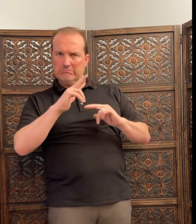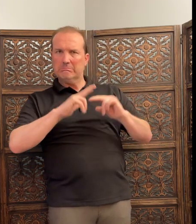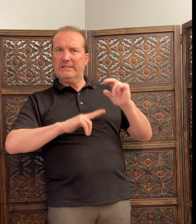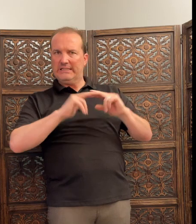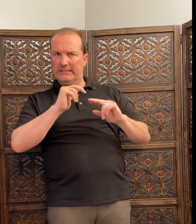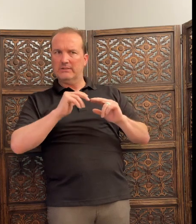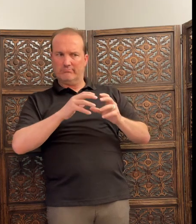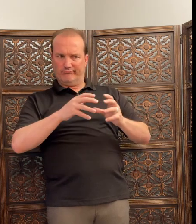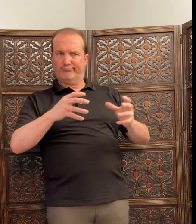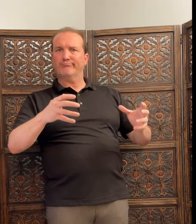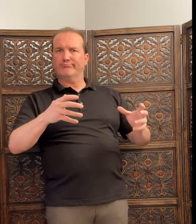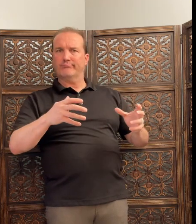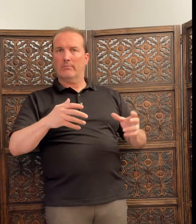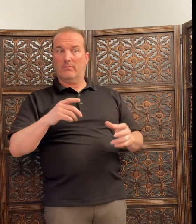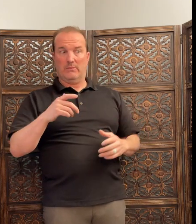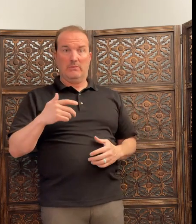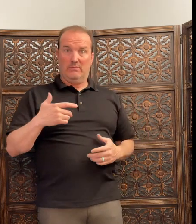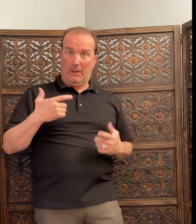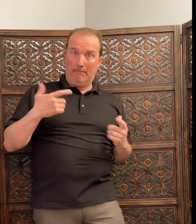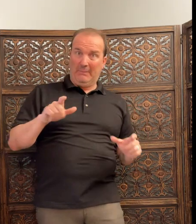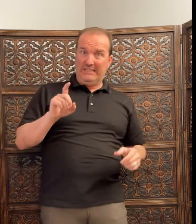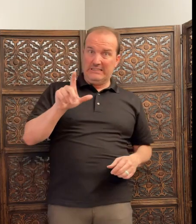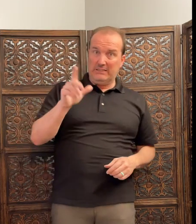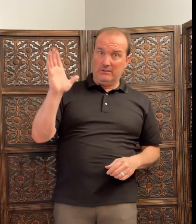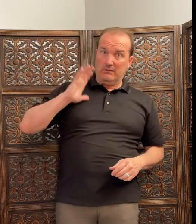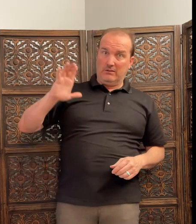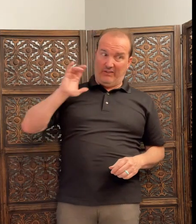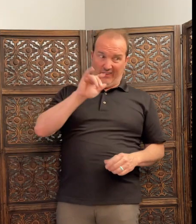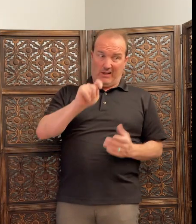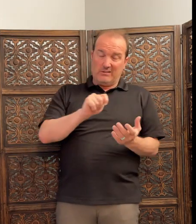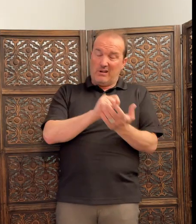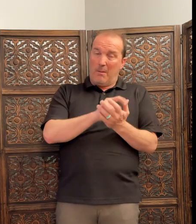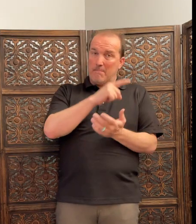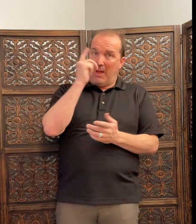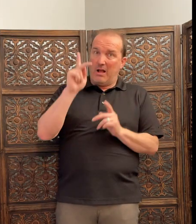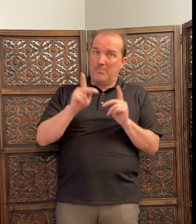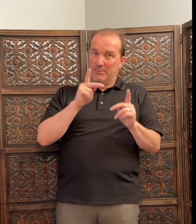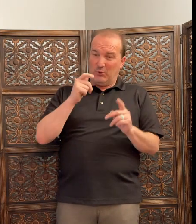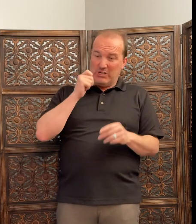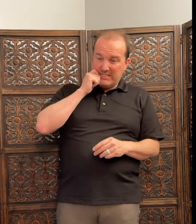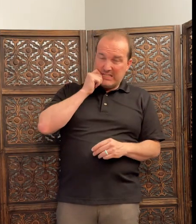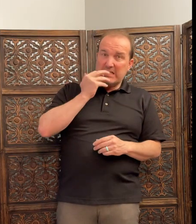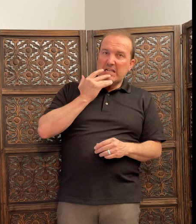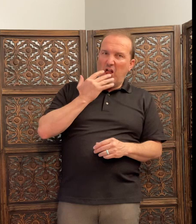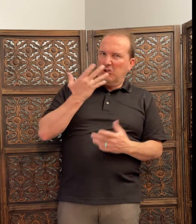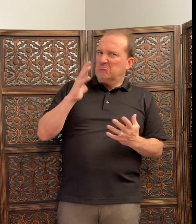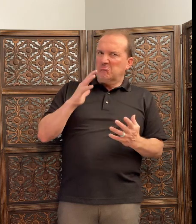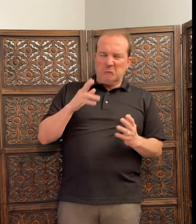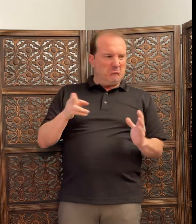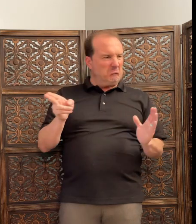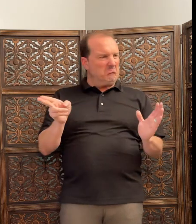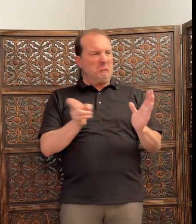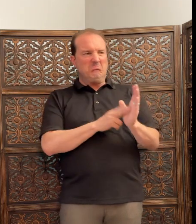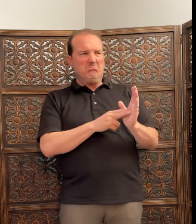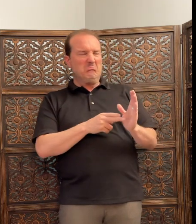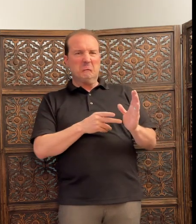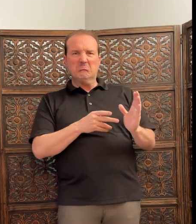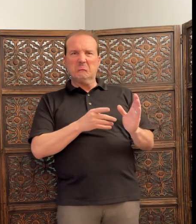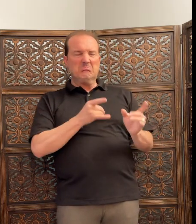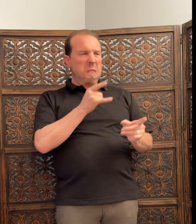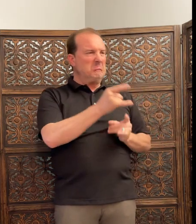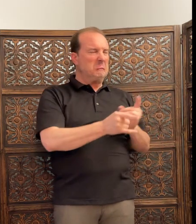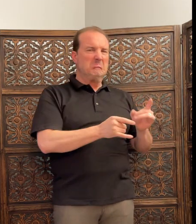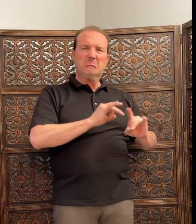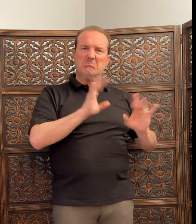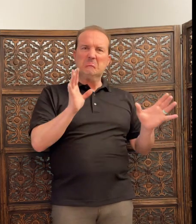people. This is a huge deal for a time period when Black people were treated horribly because of the color of our skin. But to